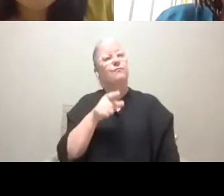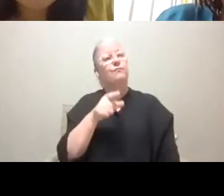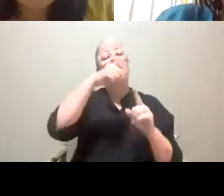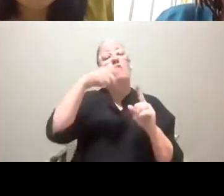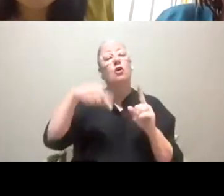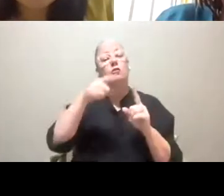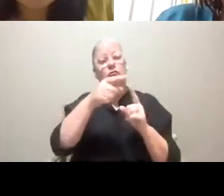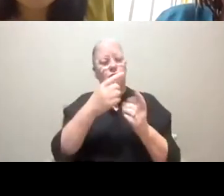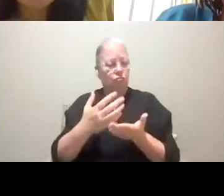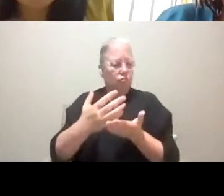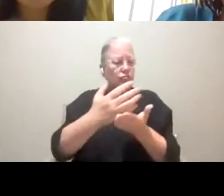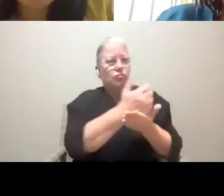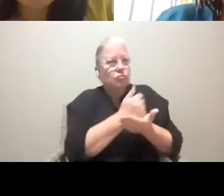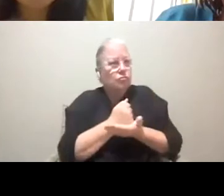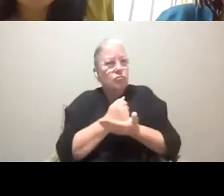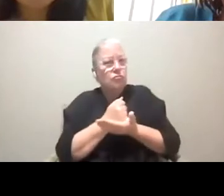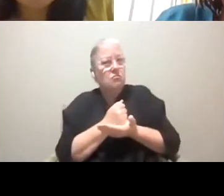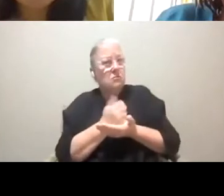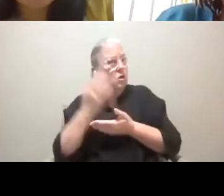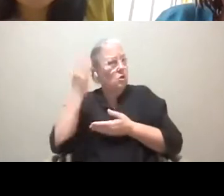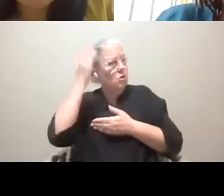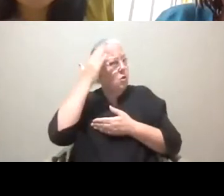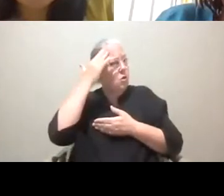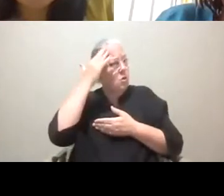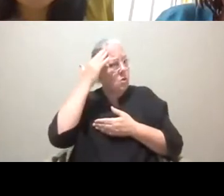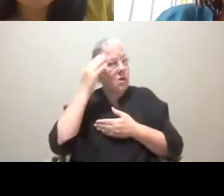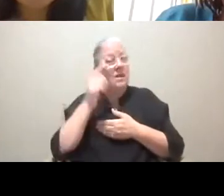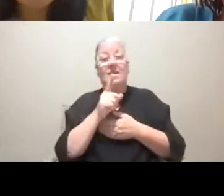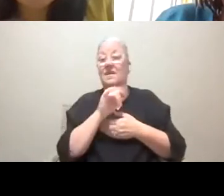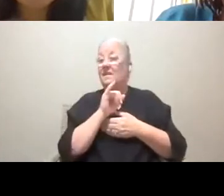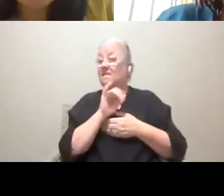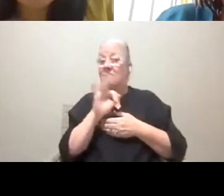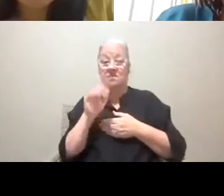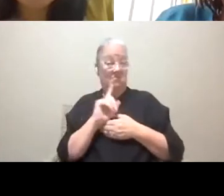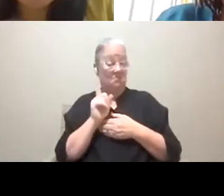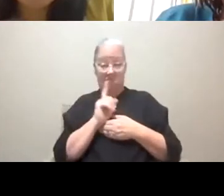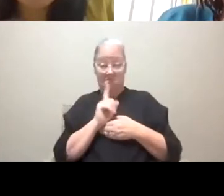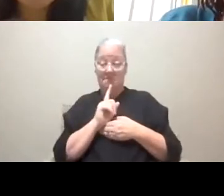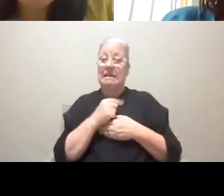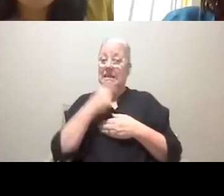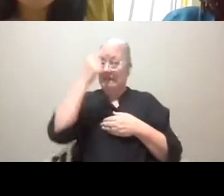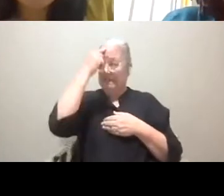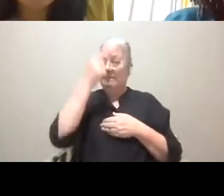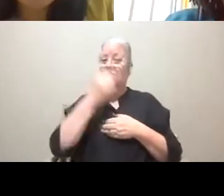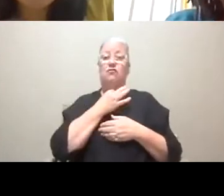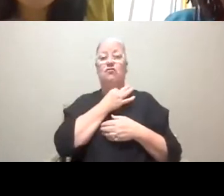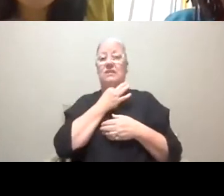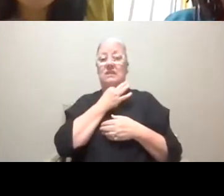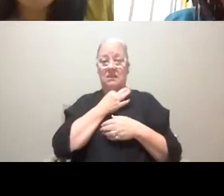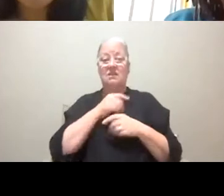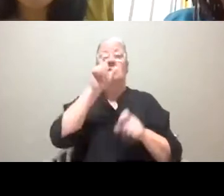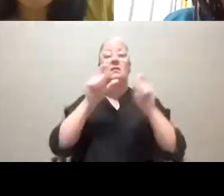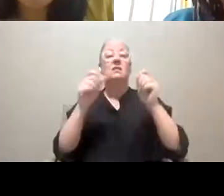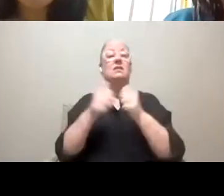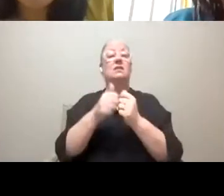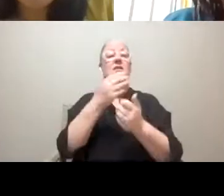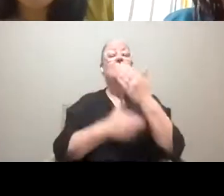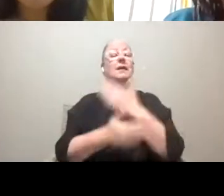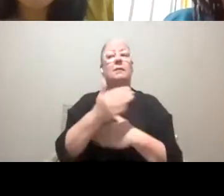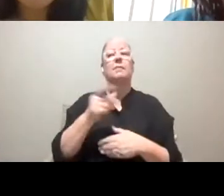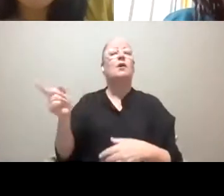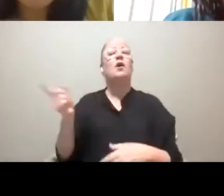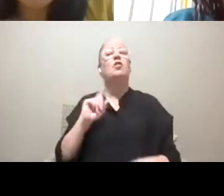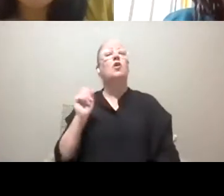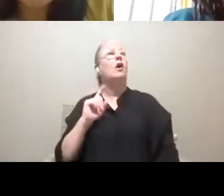I think without this, there is a risk people with disabilities and others will not report, as well as